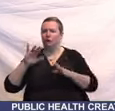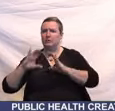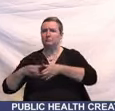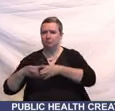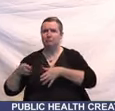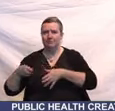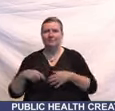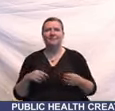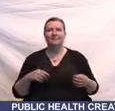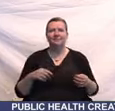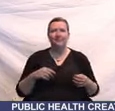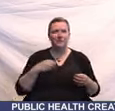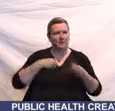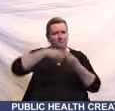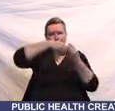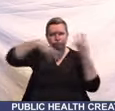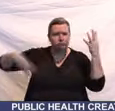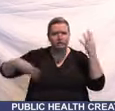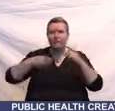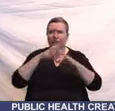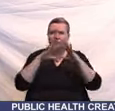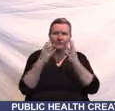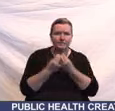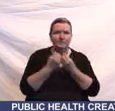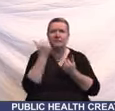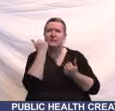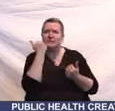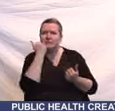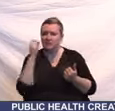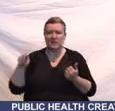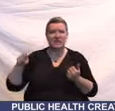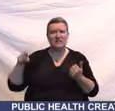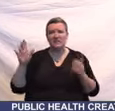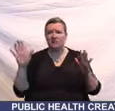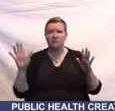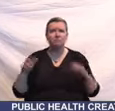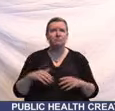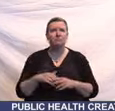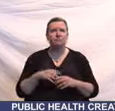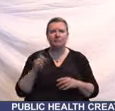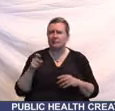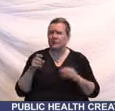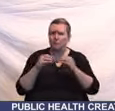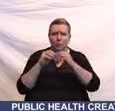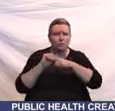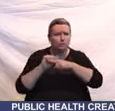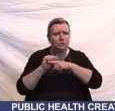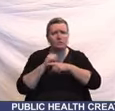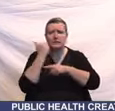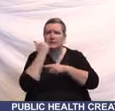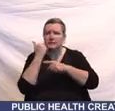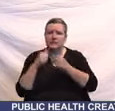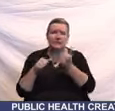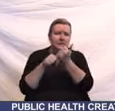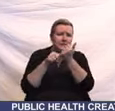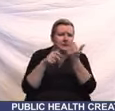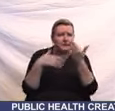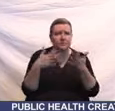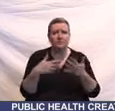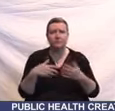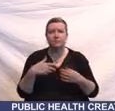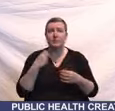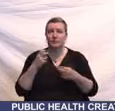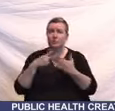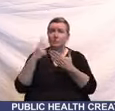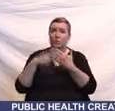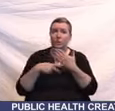family dental service needs. With a need for more trained dental assistants, Alexandra has used the Return and Earn program